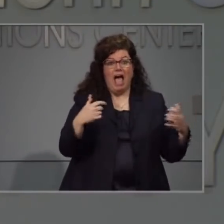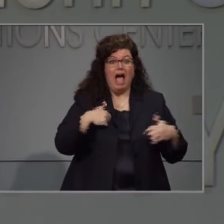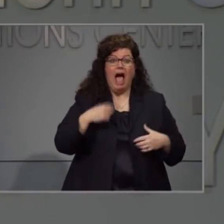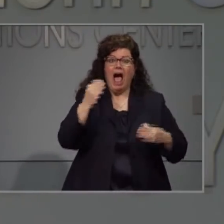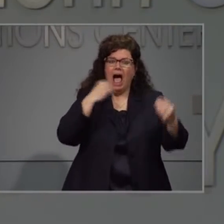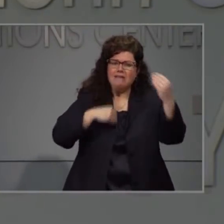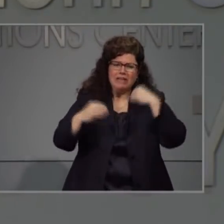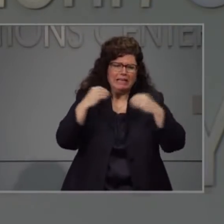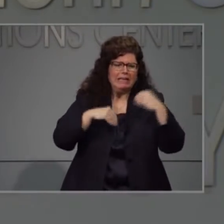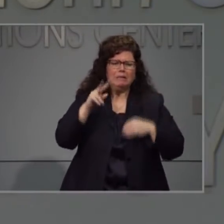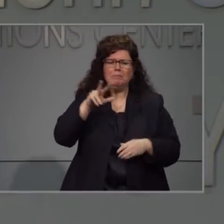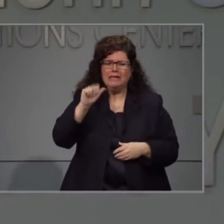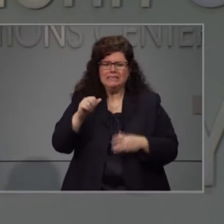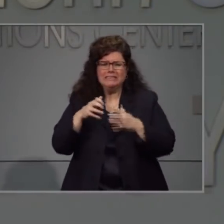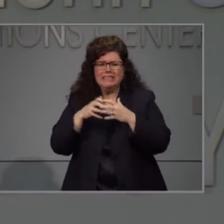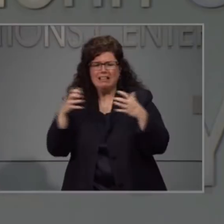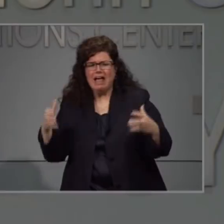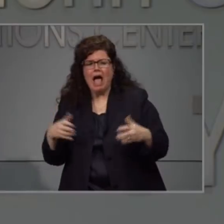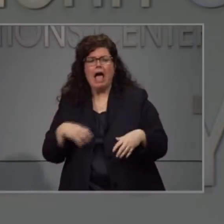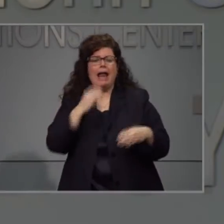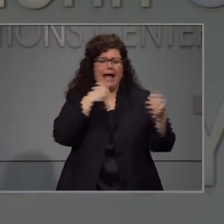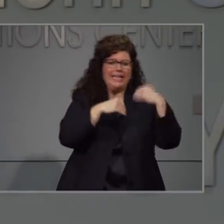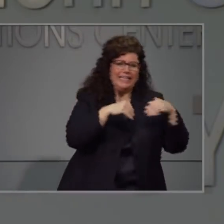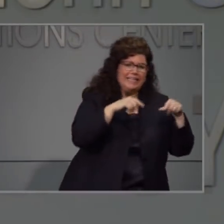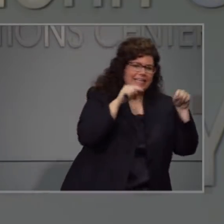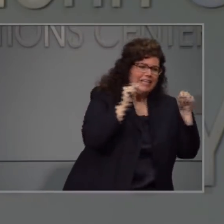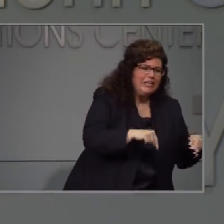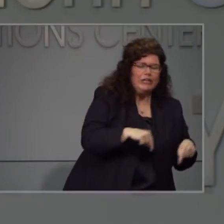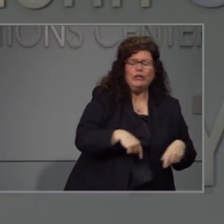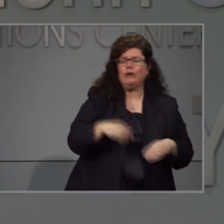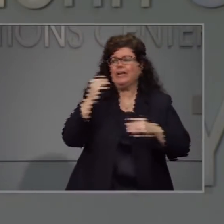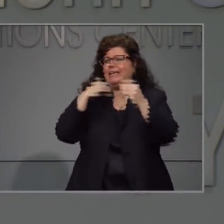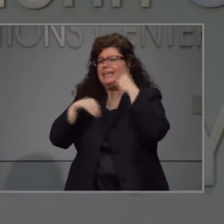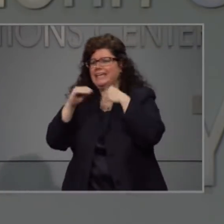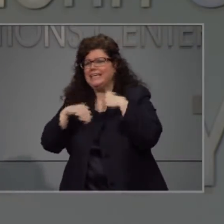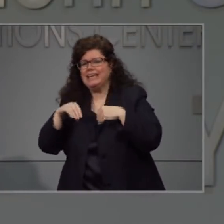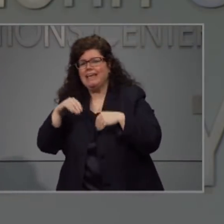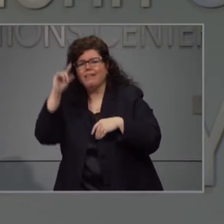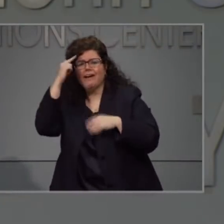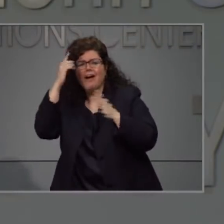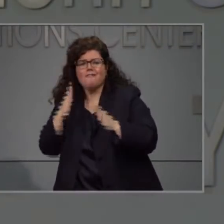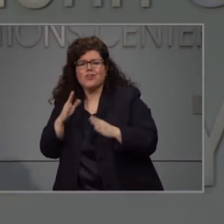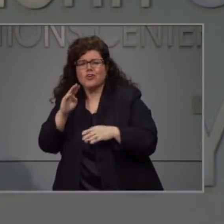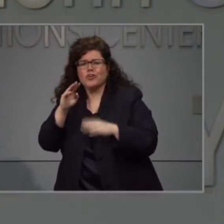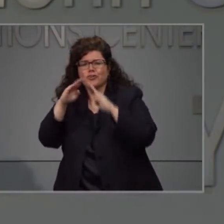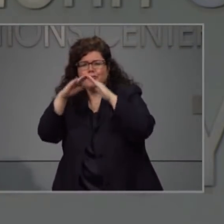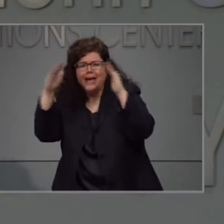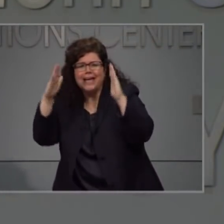pizza, so it probably would not be a pizza joint, but that's still to be decided.